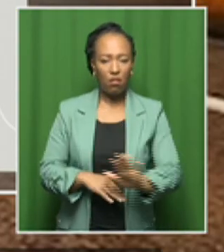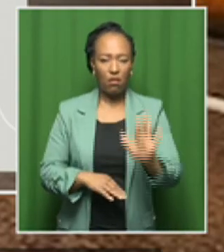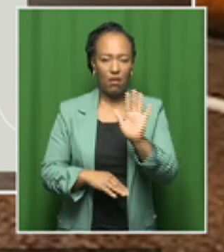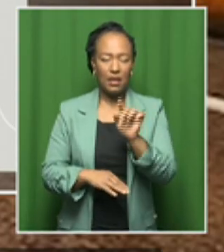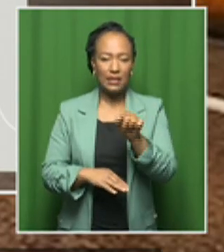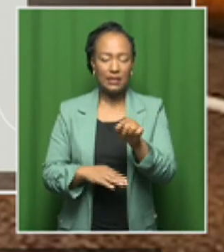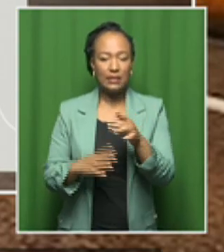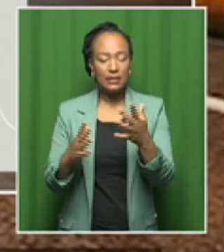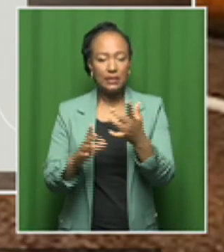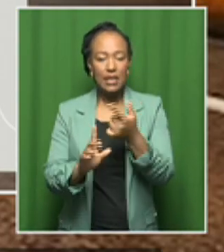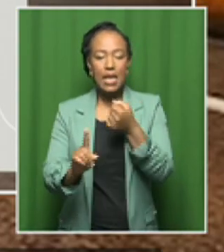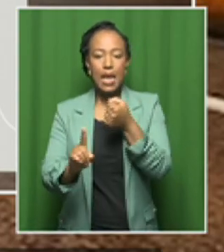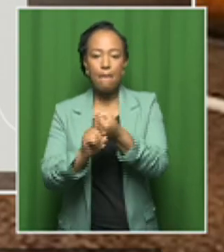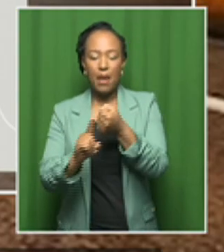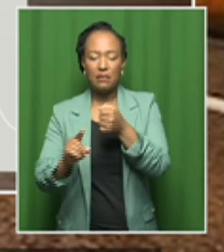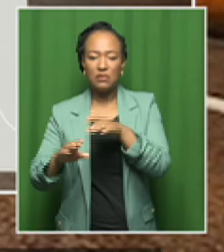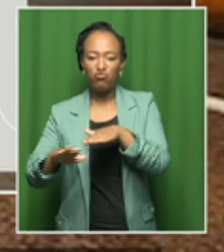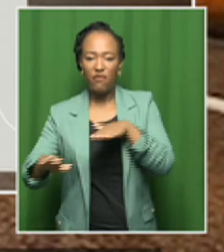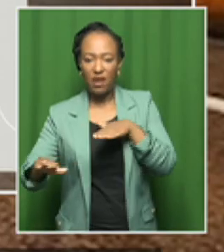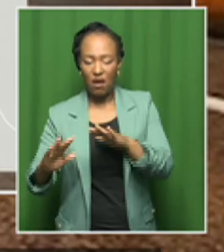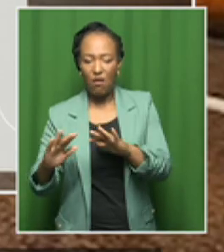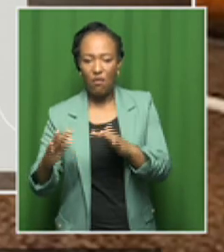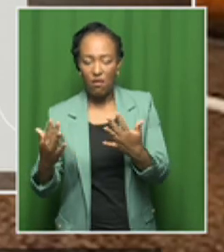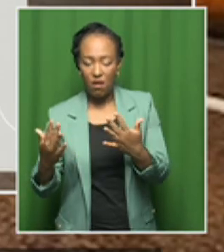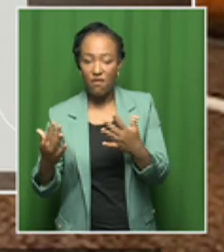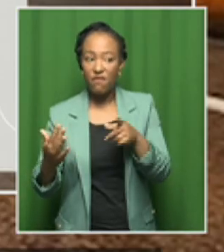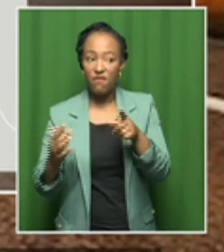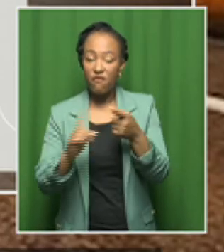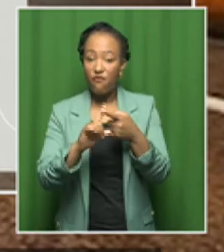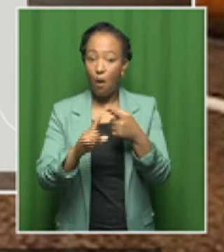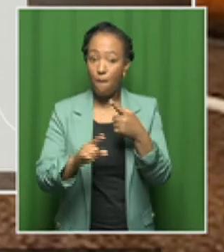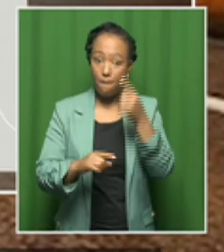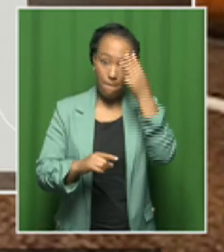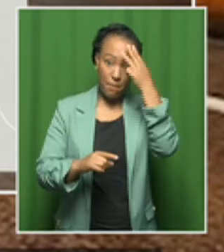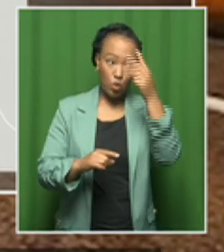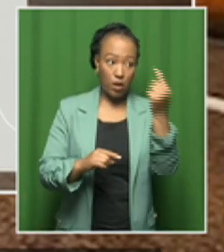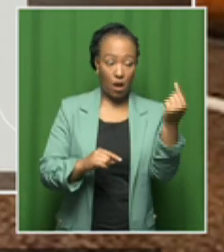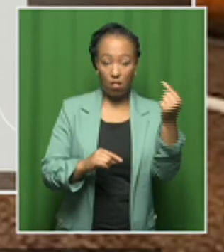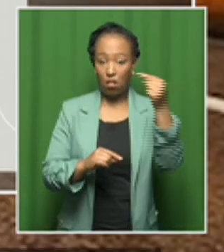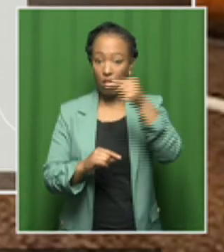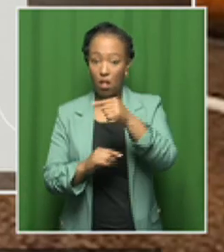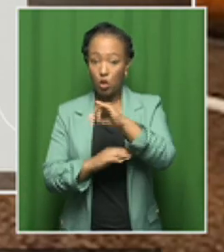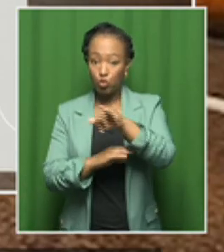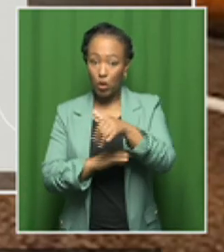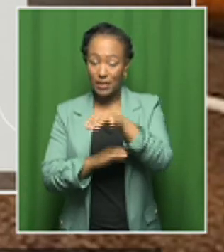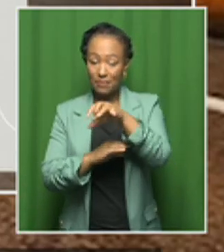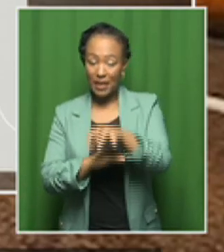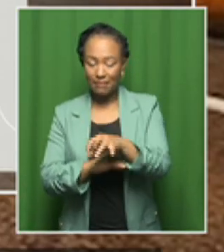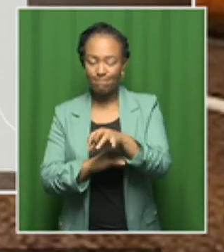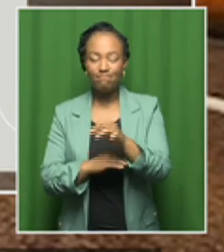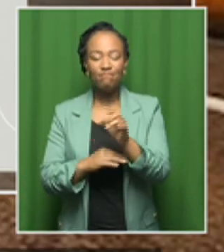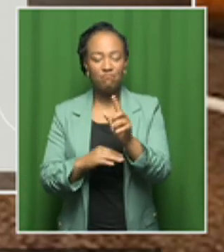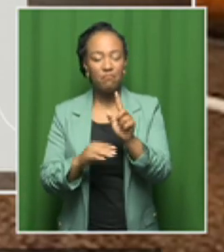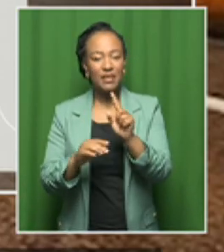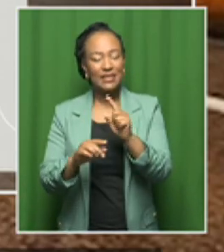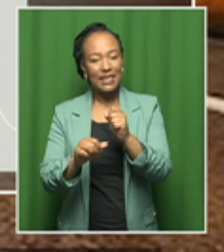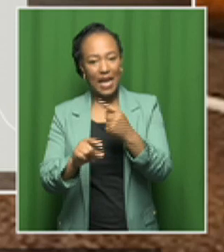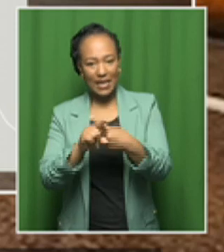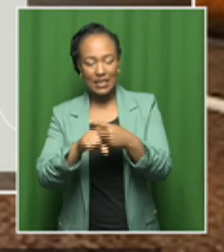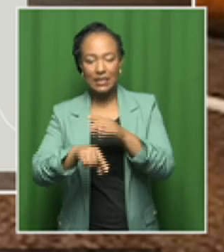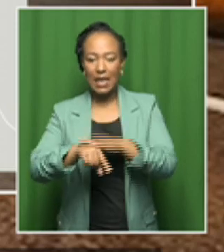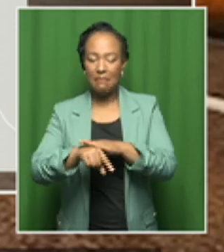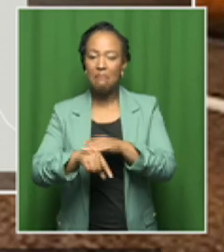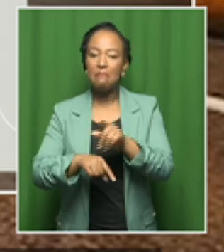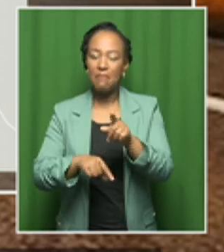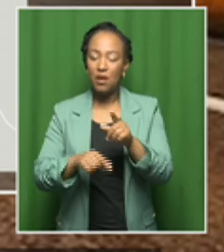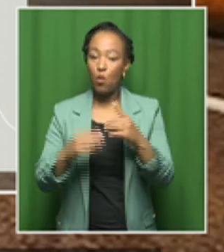that has an impact. But I think a good idea if you're coming out of Pretoria to Joburg, just give yourself extra time to get through potentially what's going to be a busy morning.